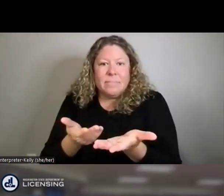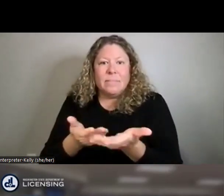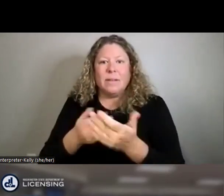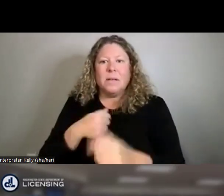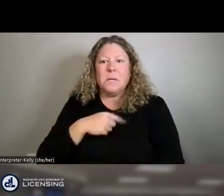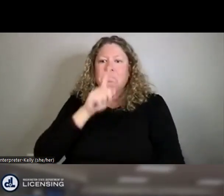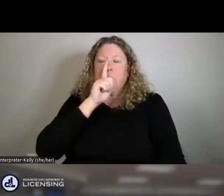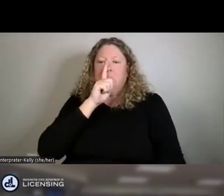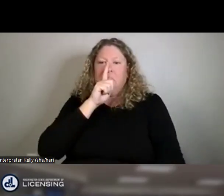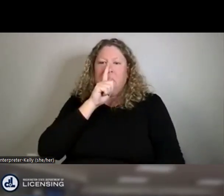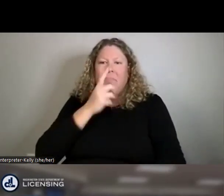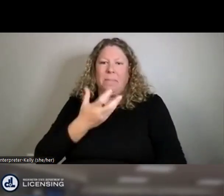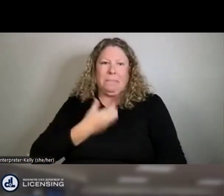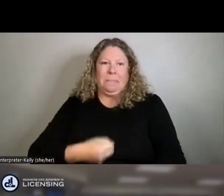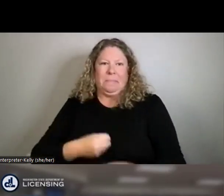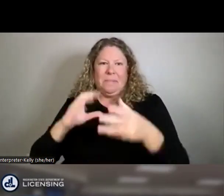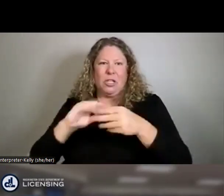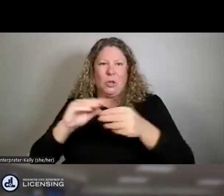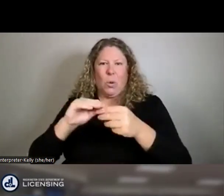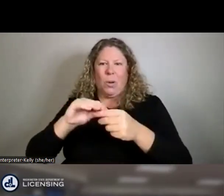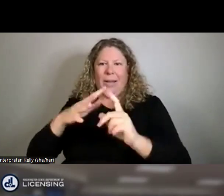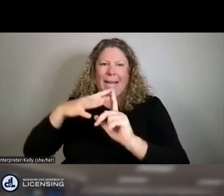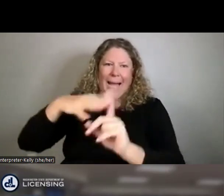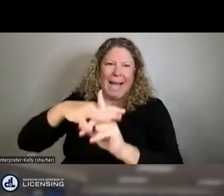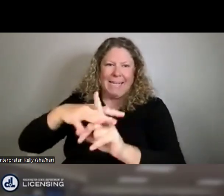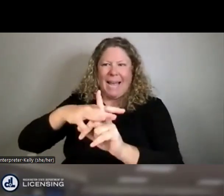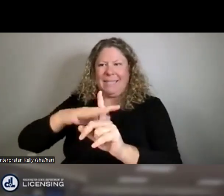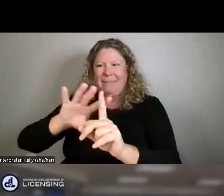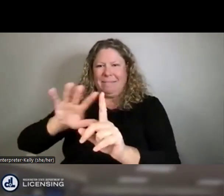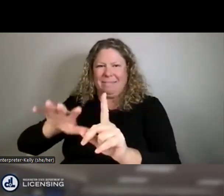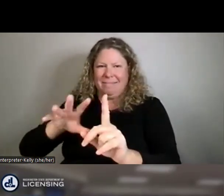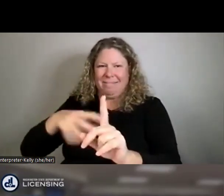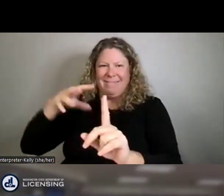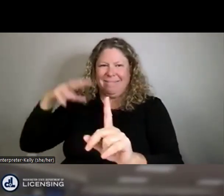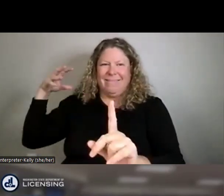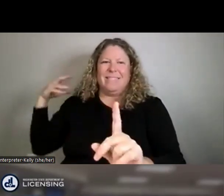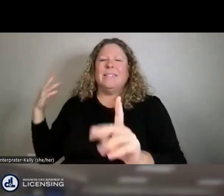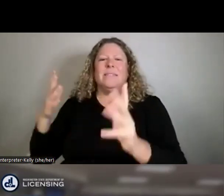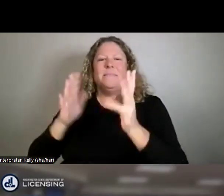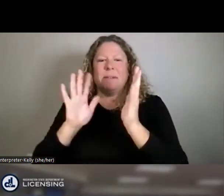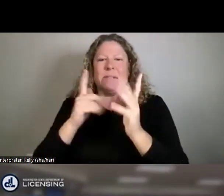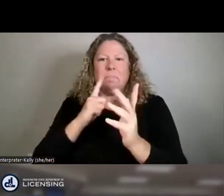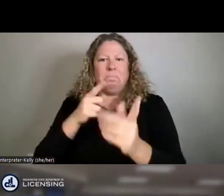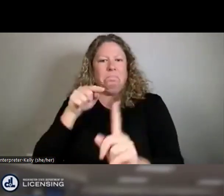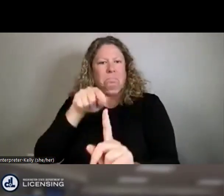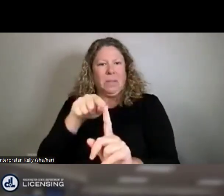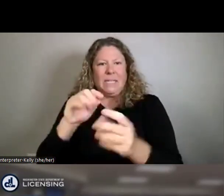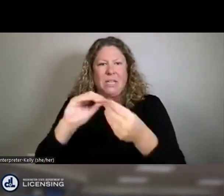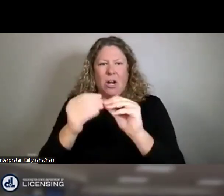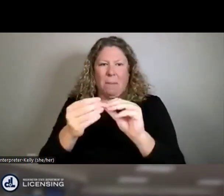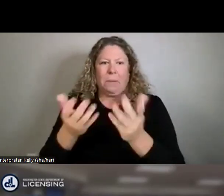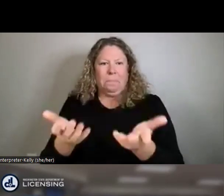skills to the table, maybe for that particular one, are some skills that we've seen or that we have used in those